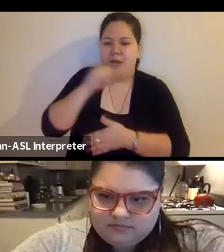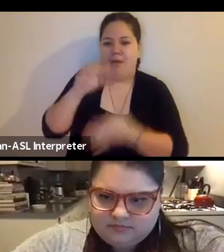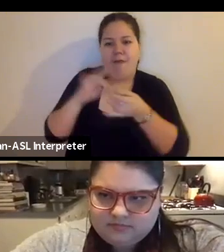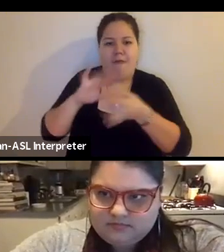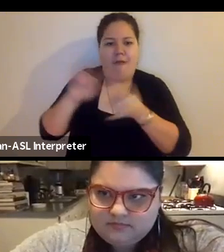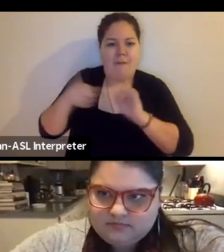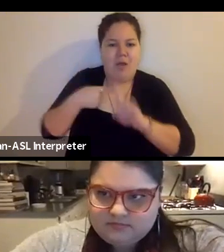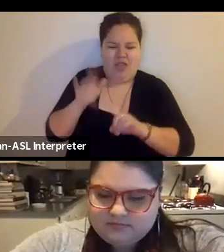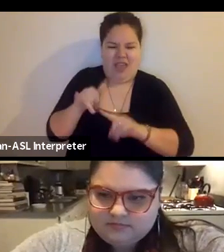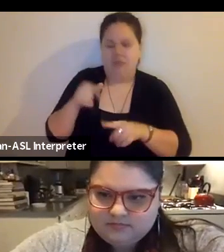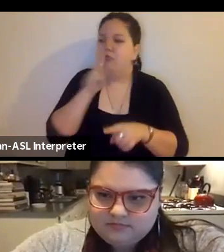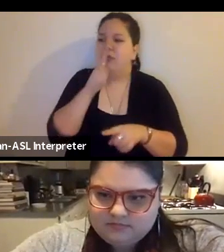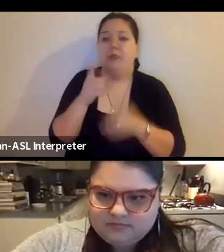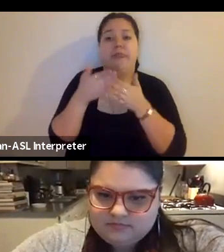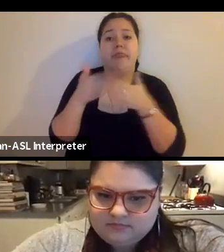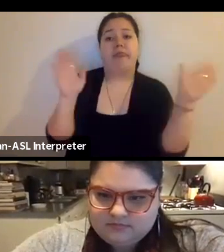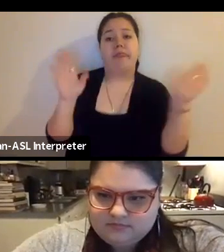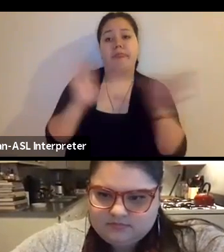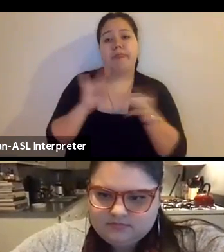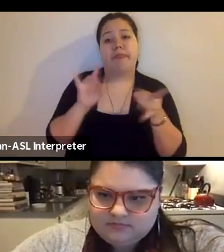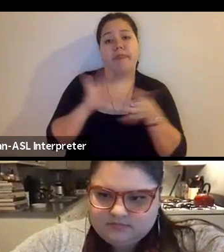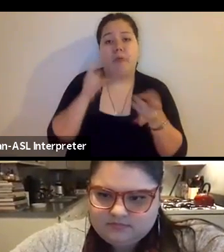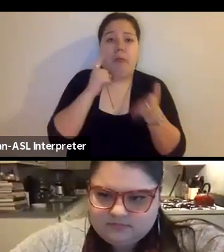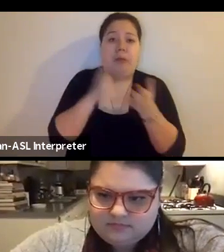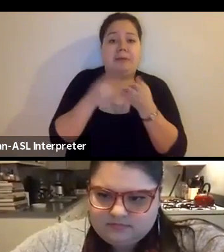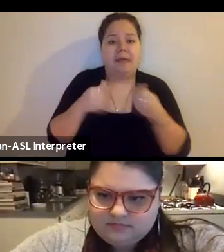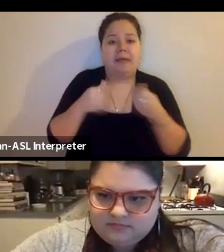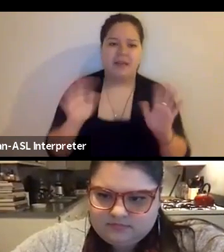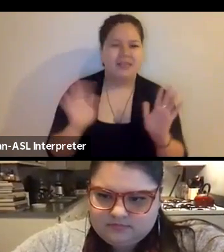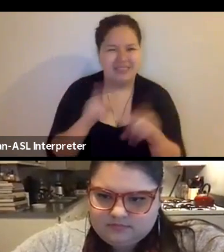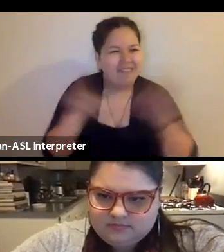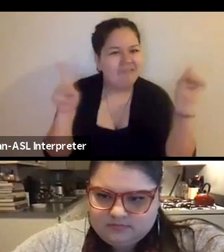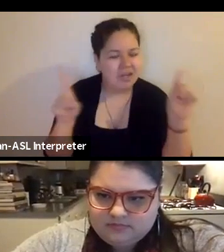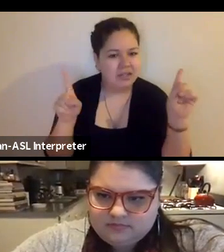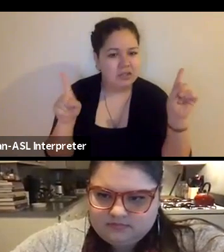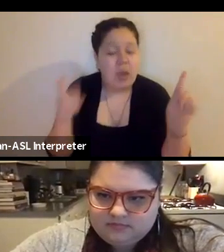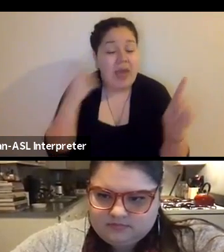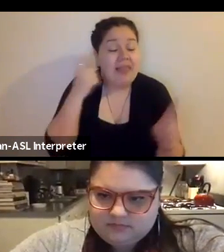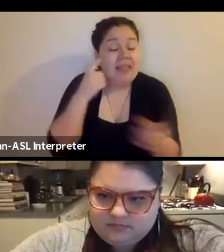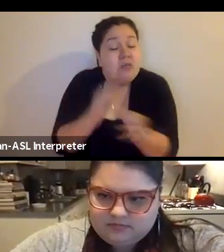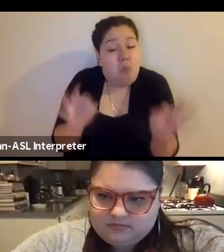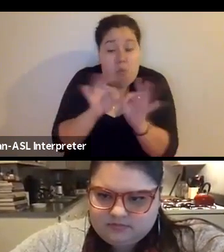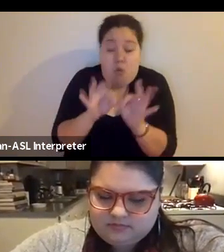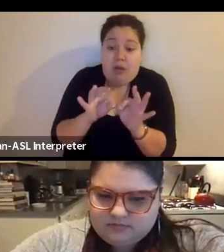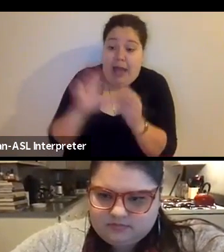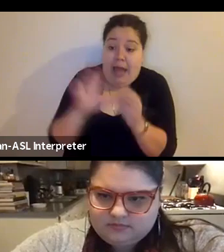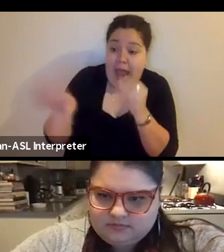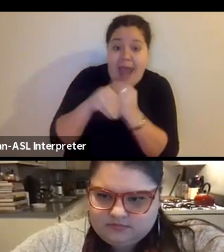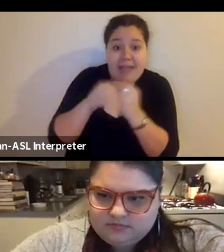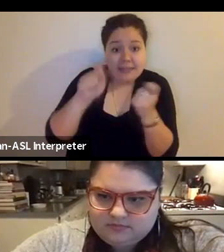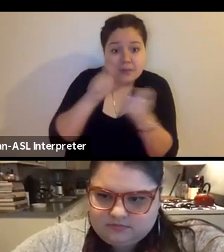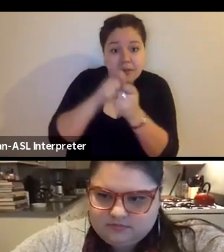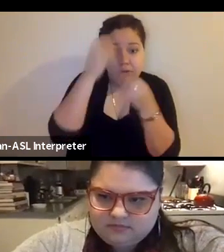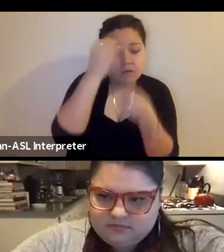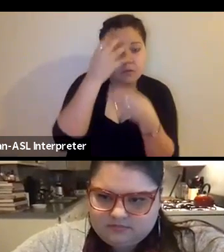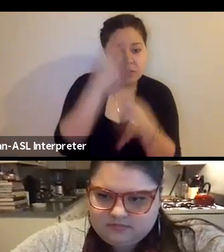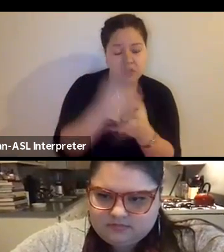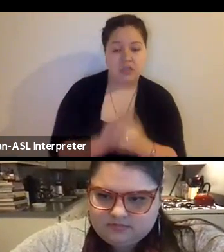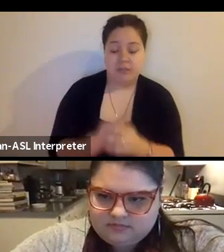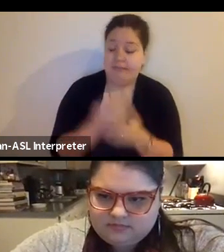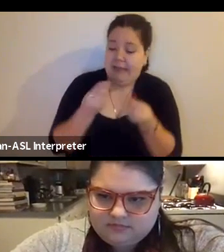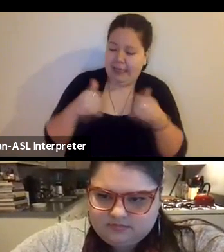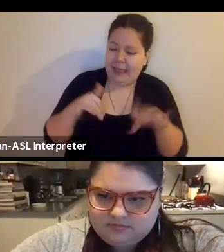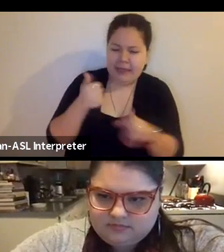this generalized way. And so I think as specific as we can be, because the landscape, like